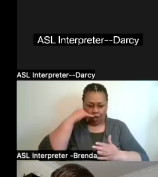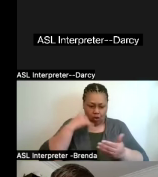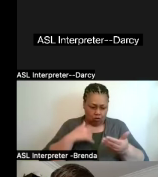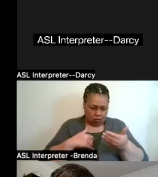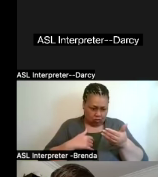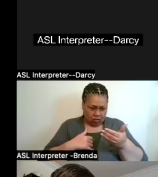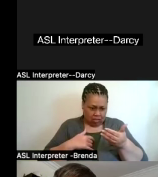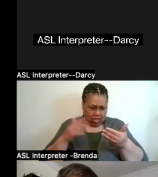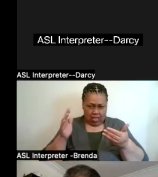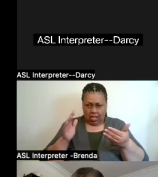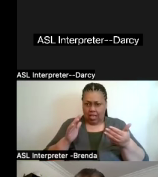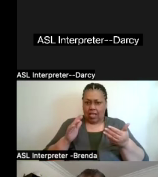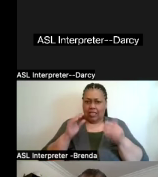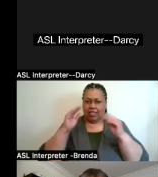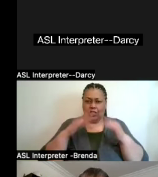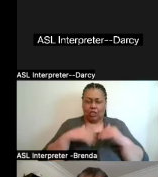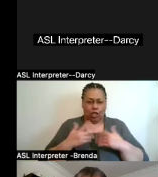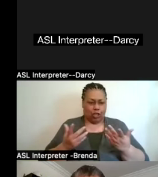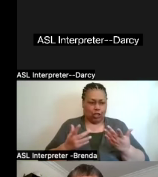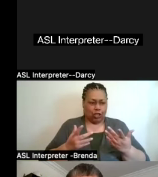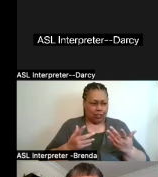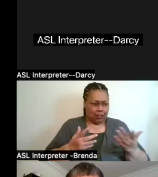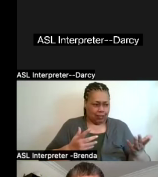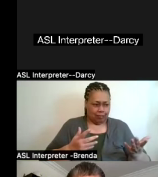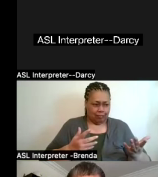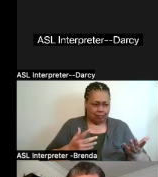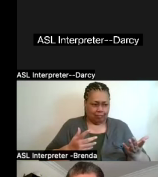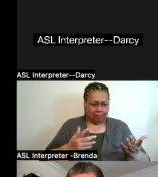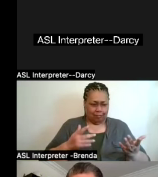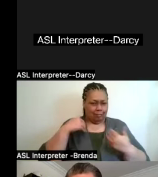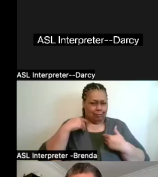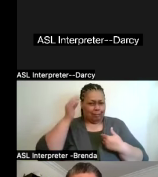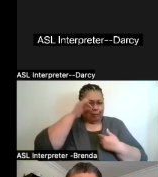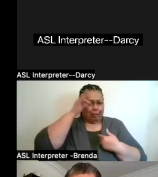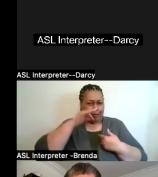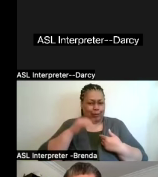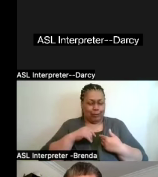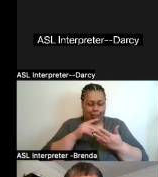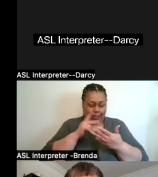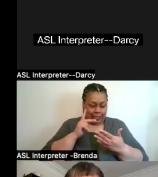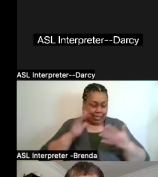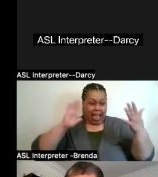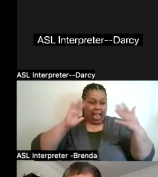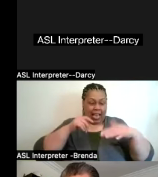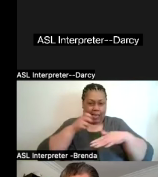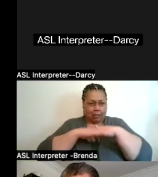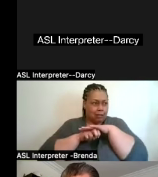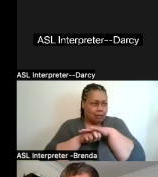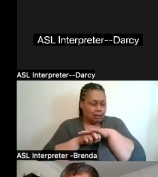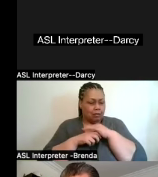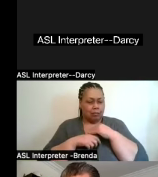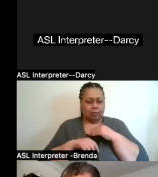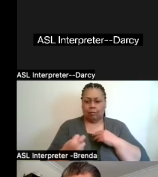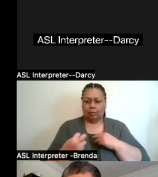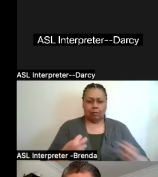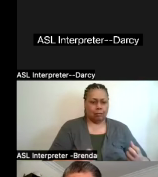dropping, and then the teacher wondering what's going on, and so there's a lot of discussions that need to happen around this. I agree, and